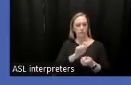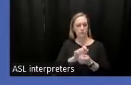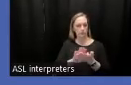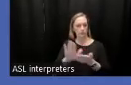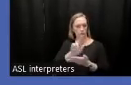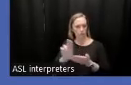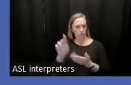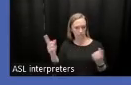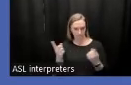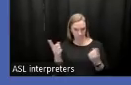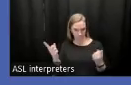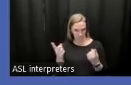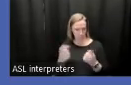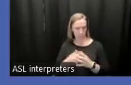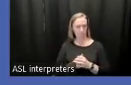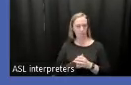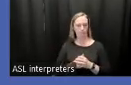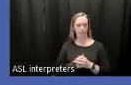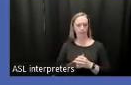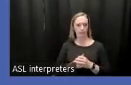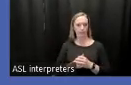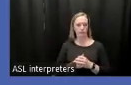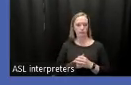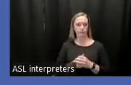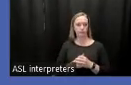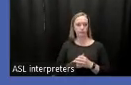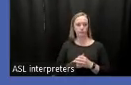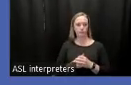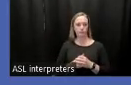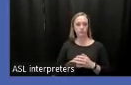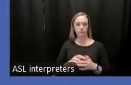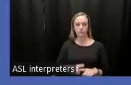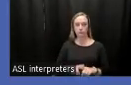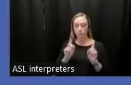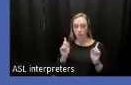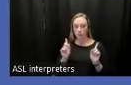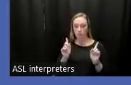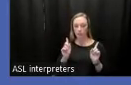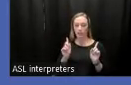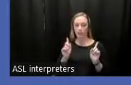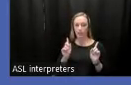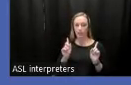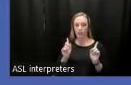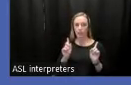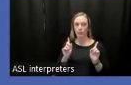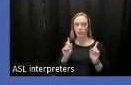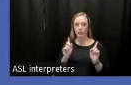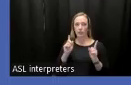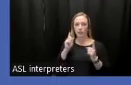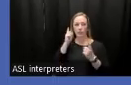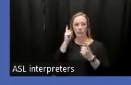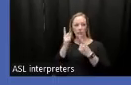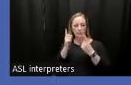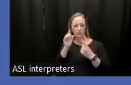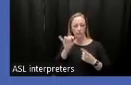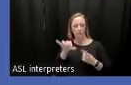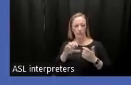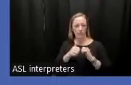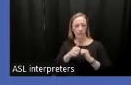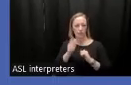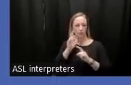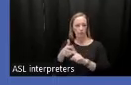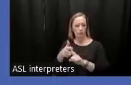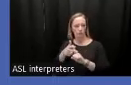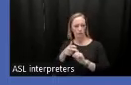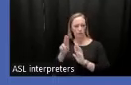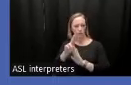that. But where they're not considering that for how you would recruit undergraduates into your program, because we no